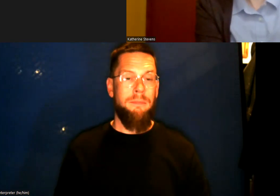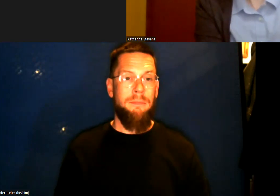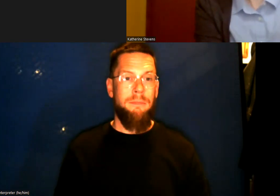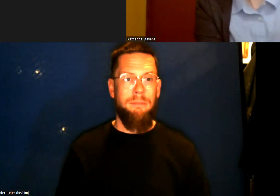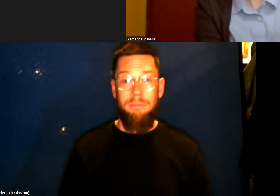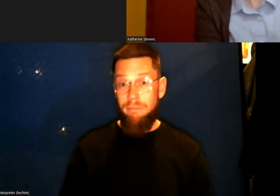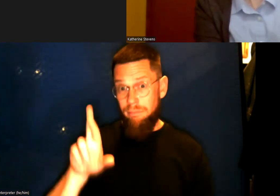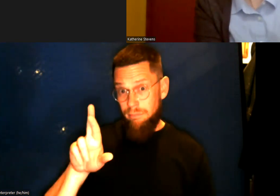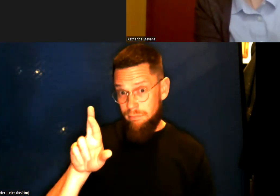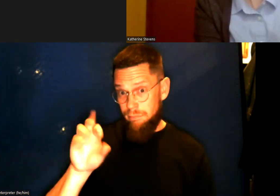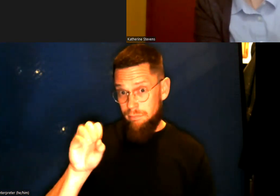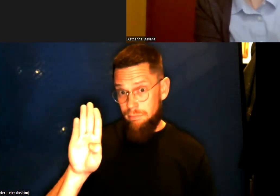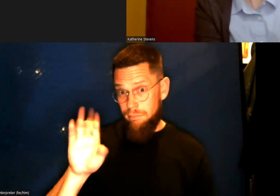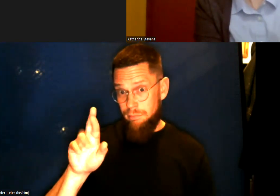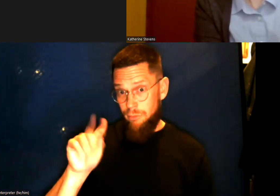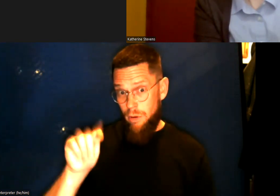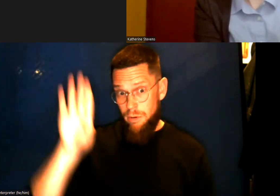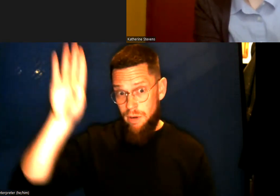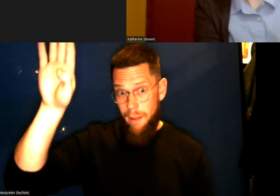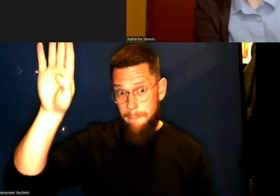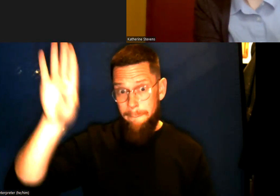Robert, you have your hand up.